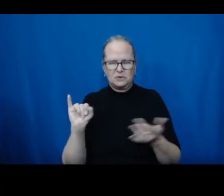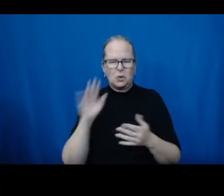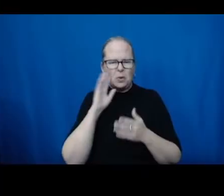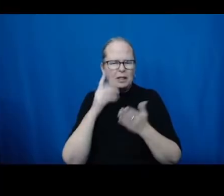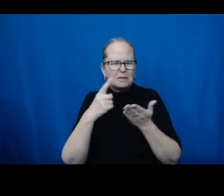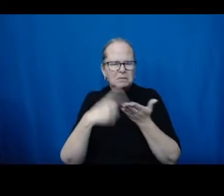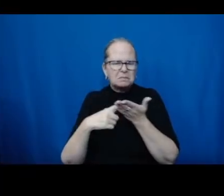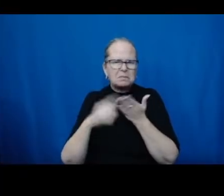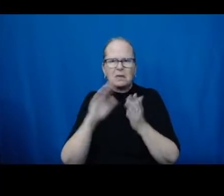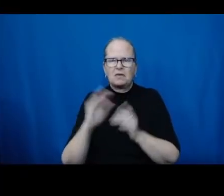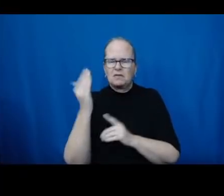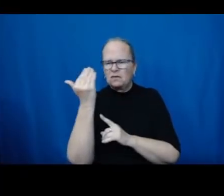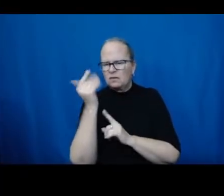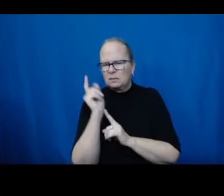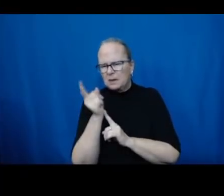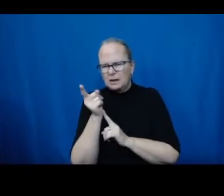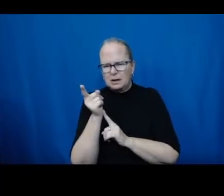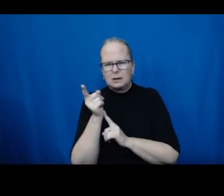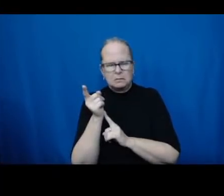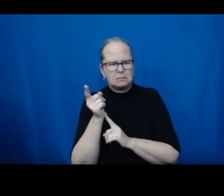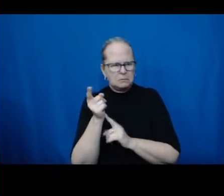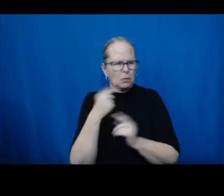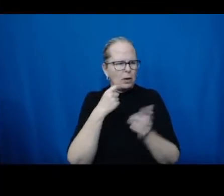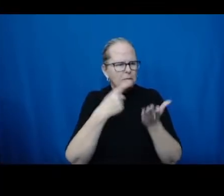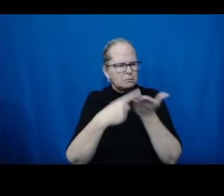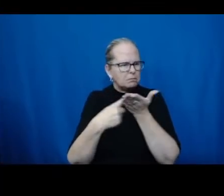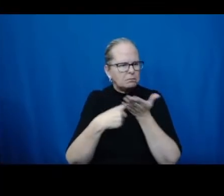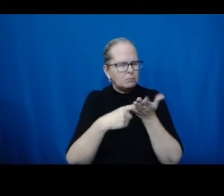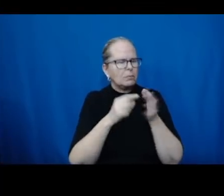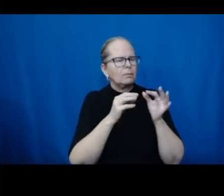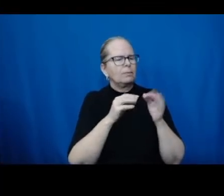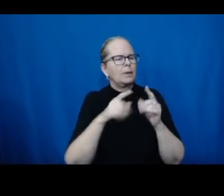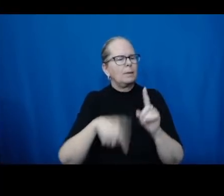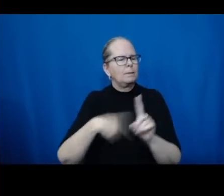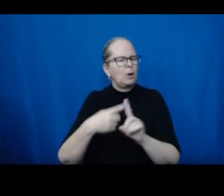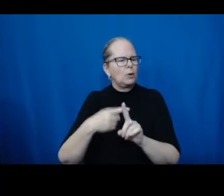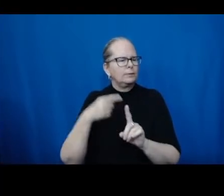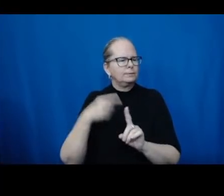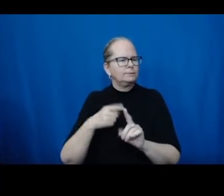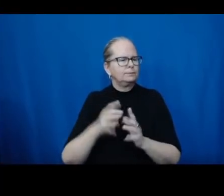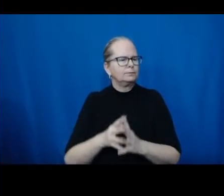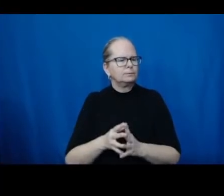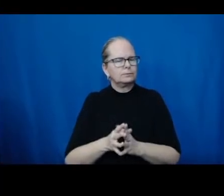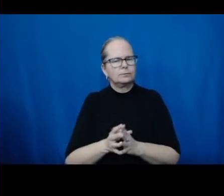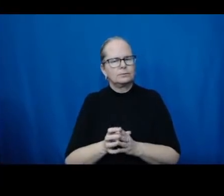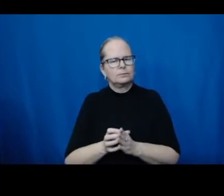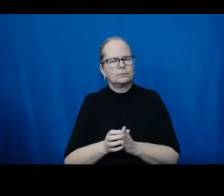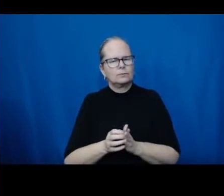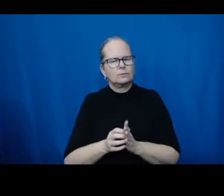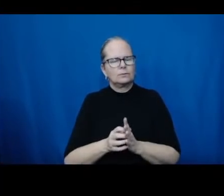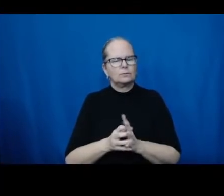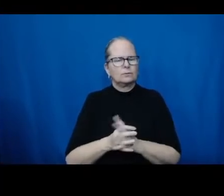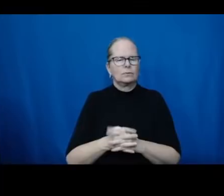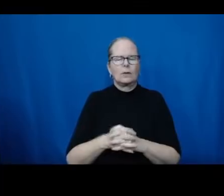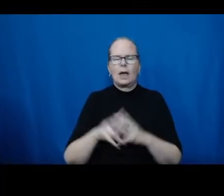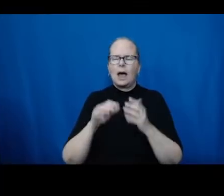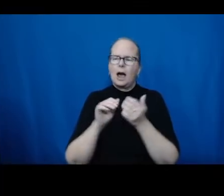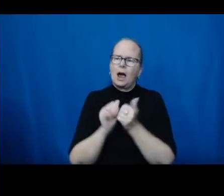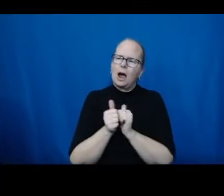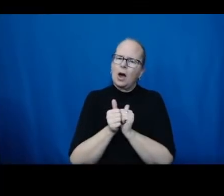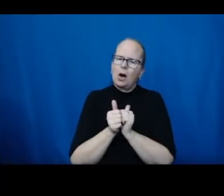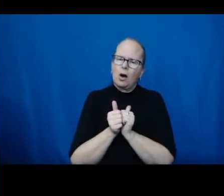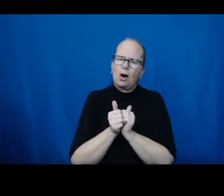how we can lean into those sometimes awkward, sometimes terrifying, sometimes